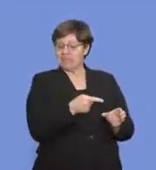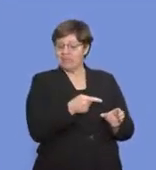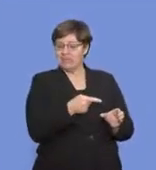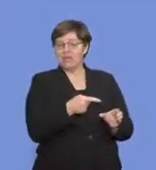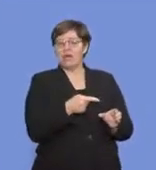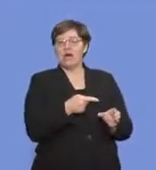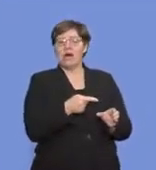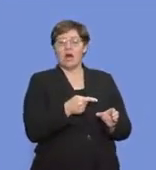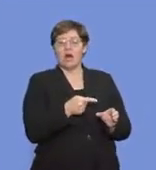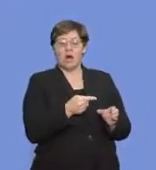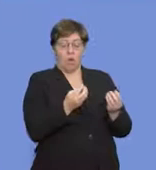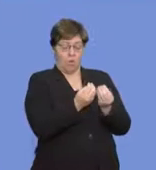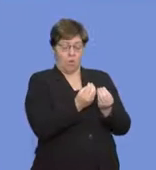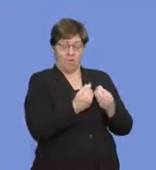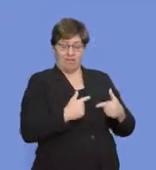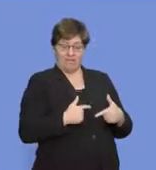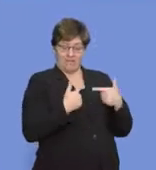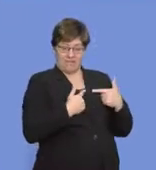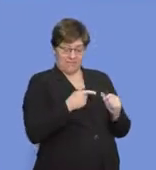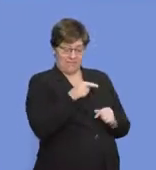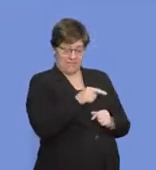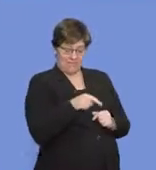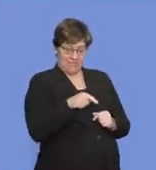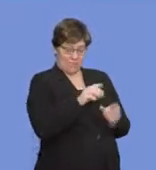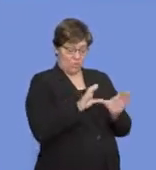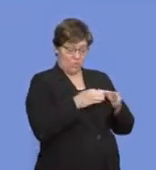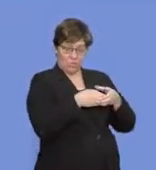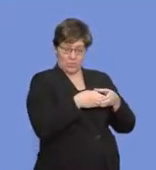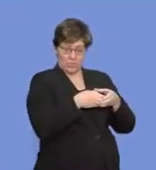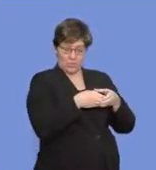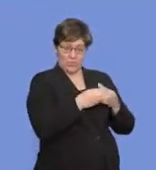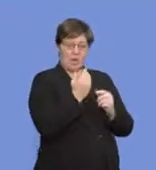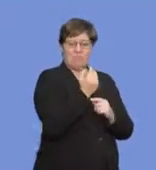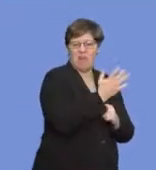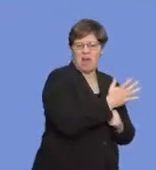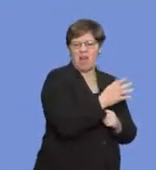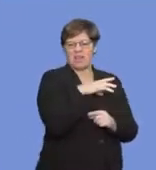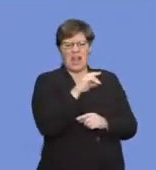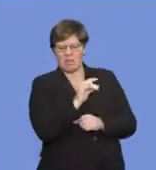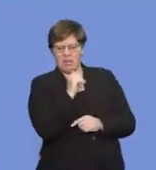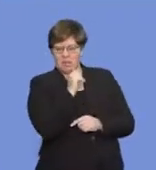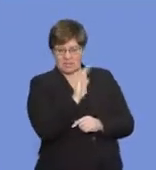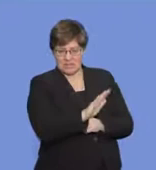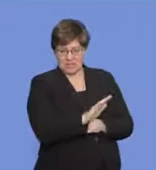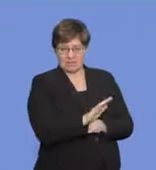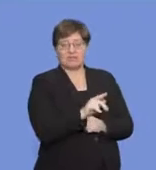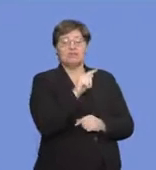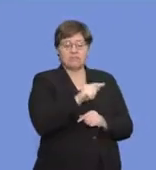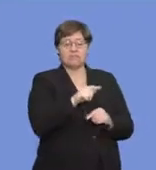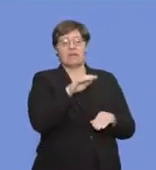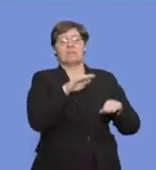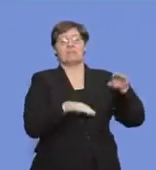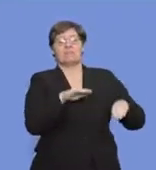a group of organisms, so it would be whatever, plants or animals, and they have